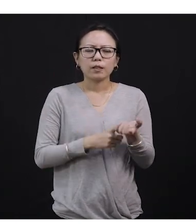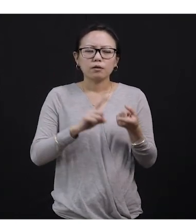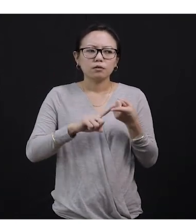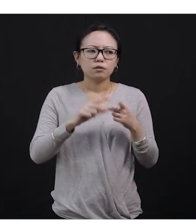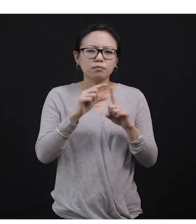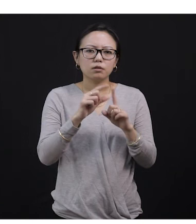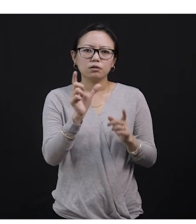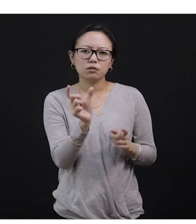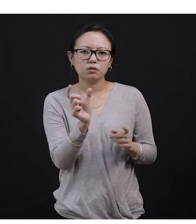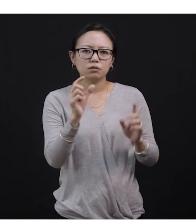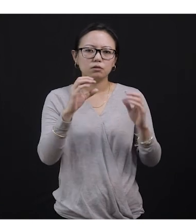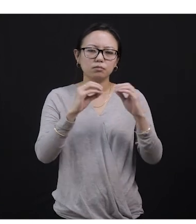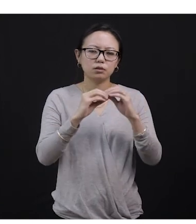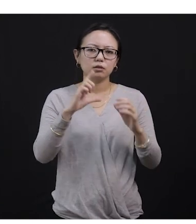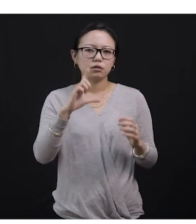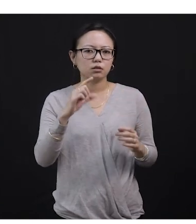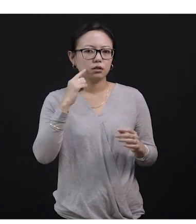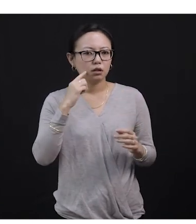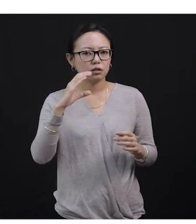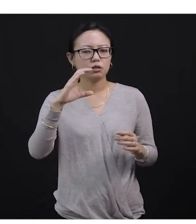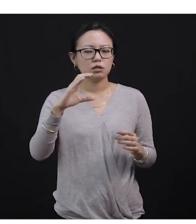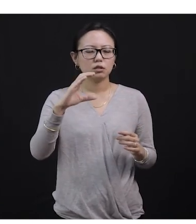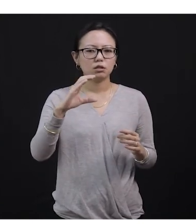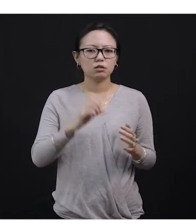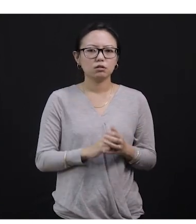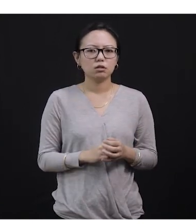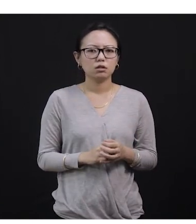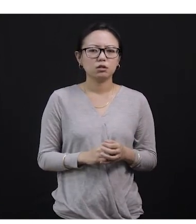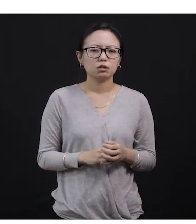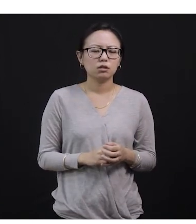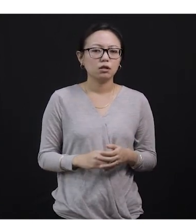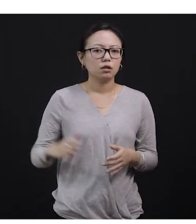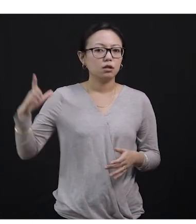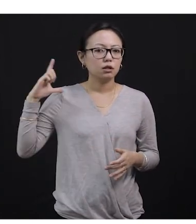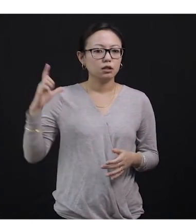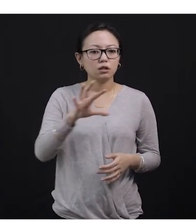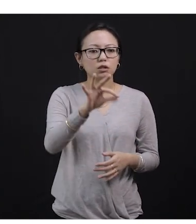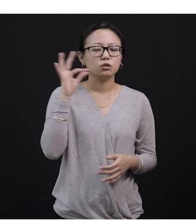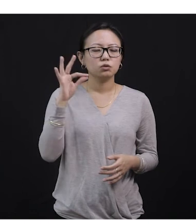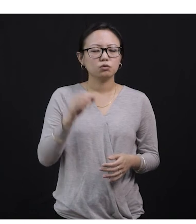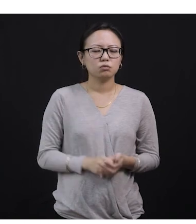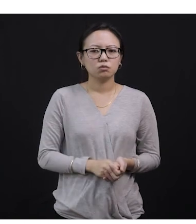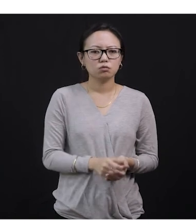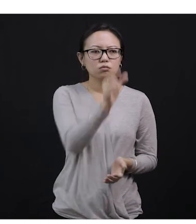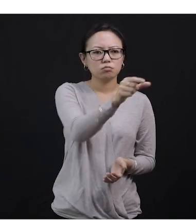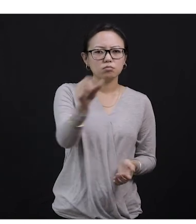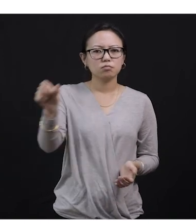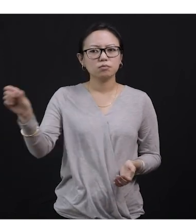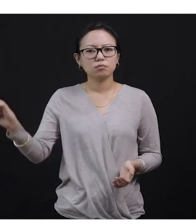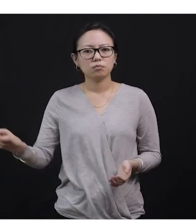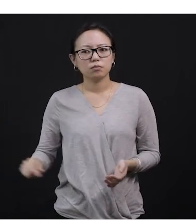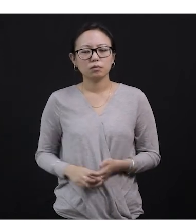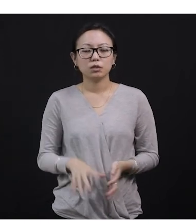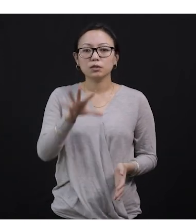to choose a leader, the decision is taken by many people, all right? And if most of the people has chosen one